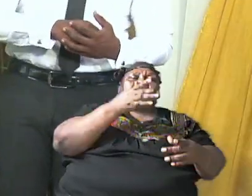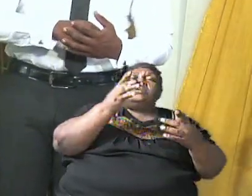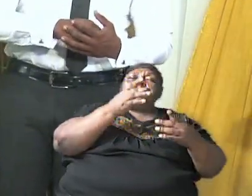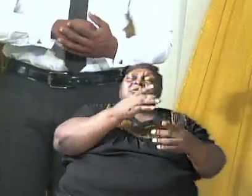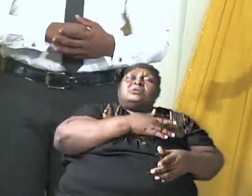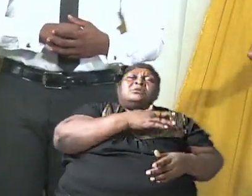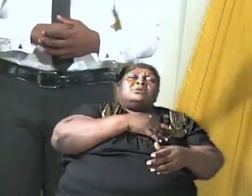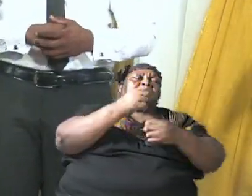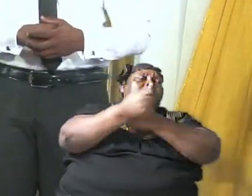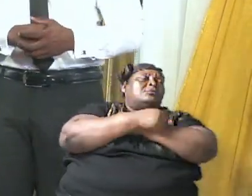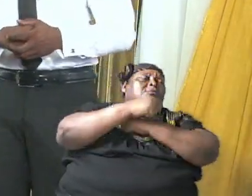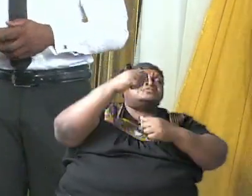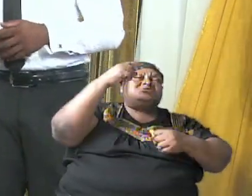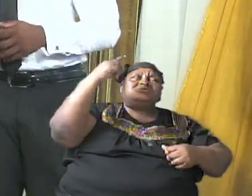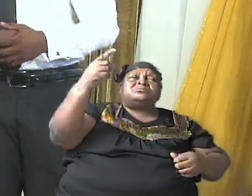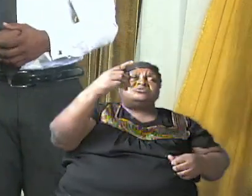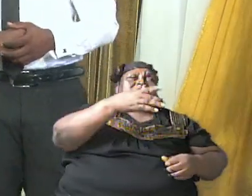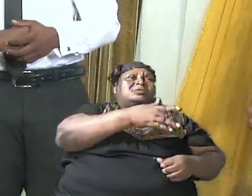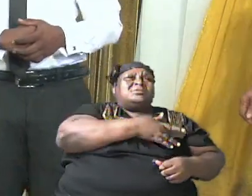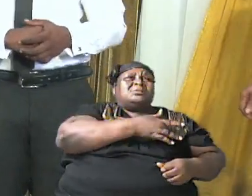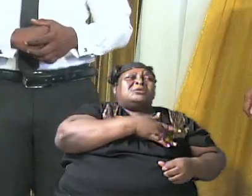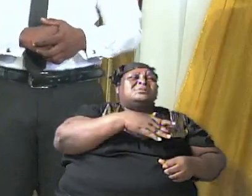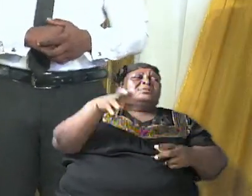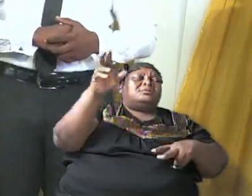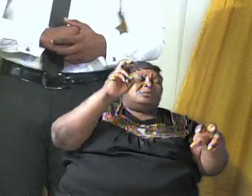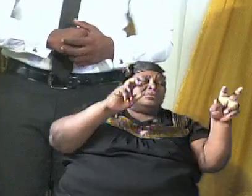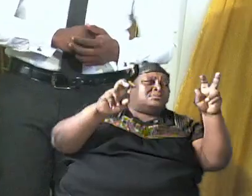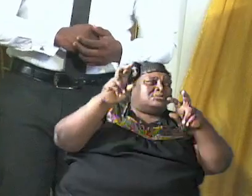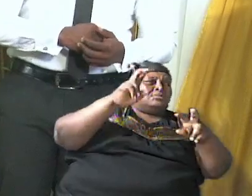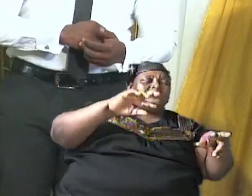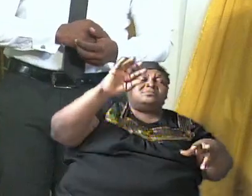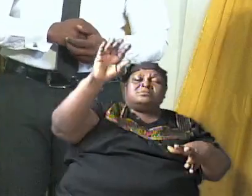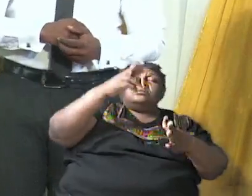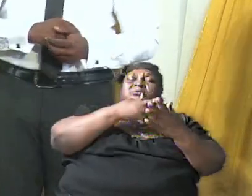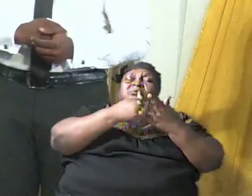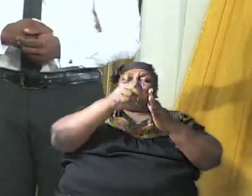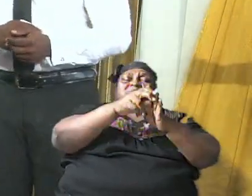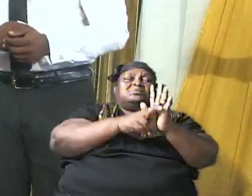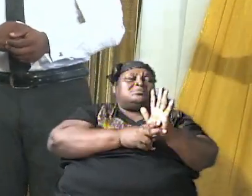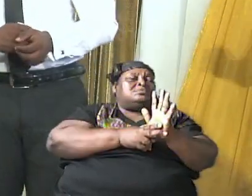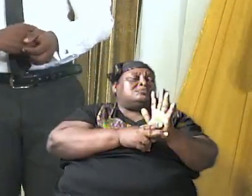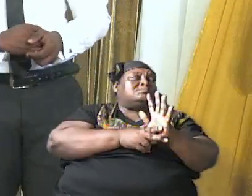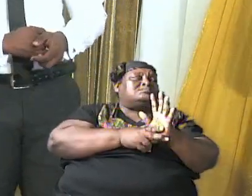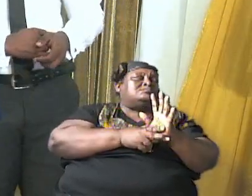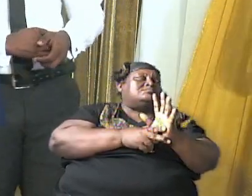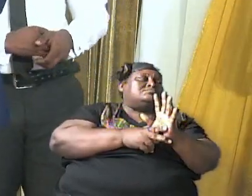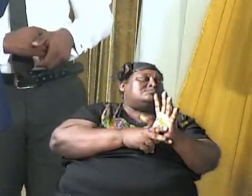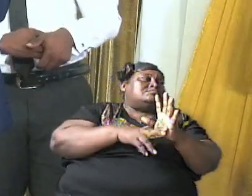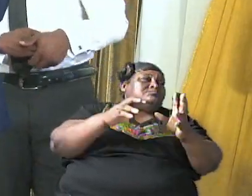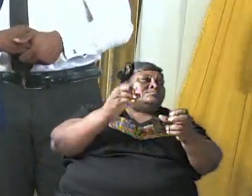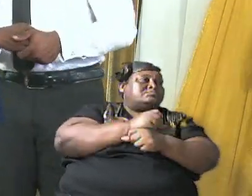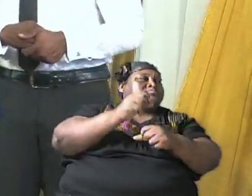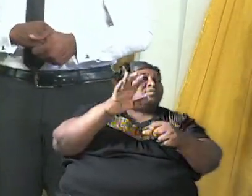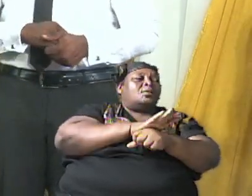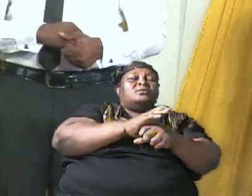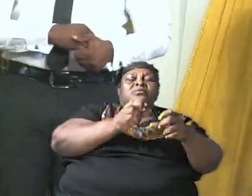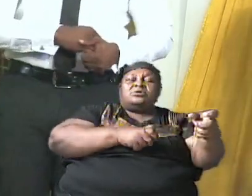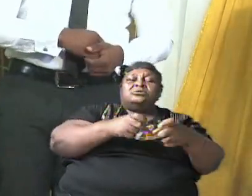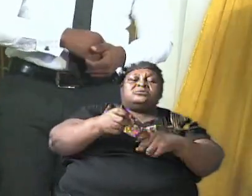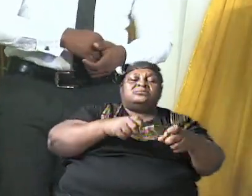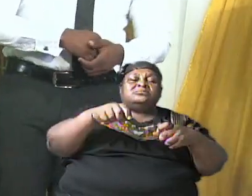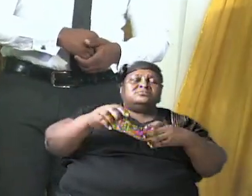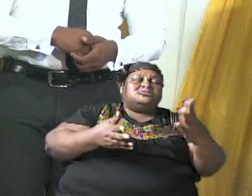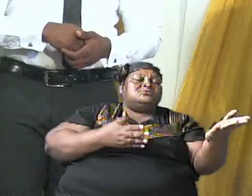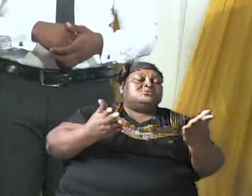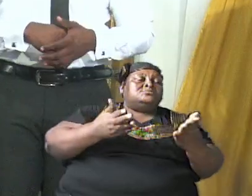that loves you, with a heart that seeks after your righteousness. Jesus, Lord God, take full control of the